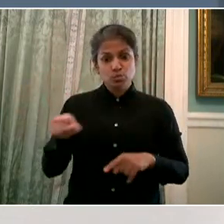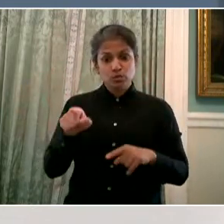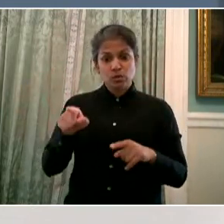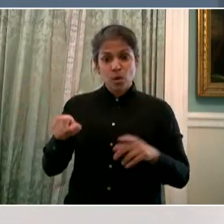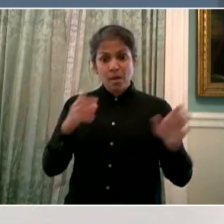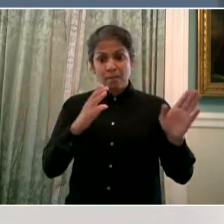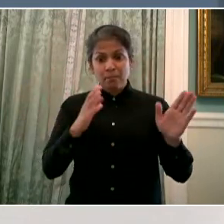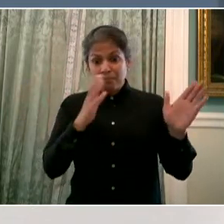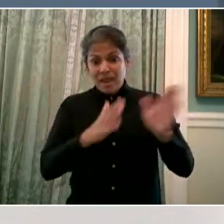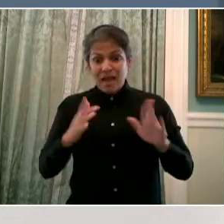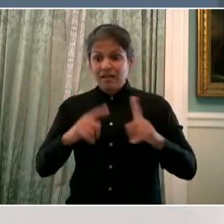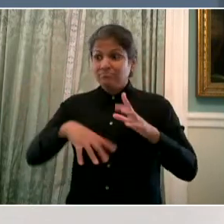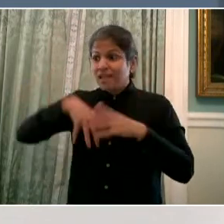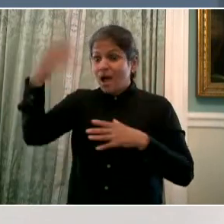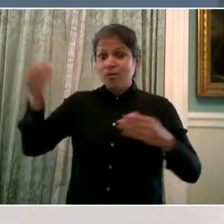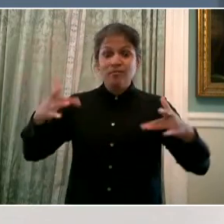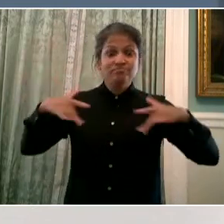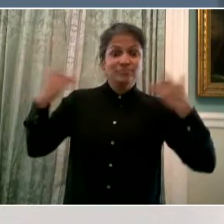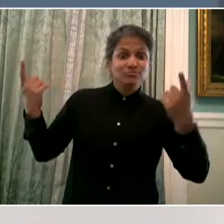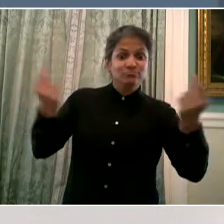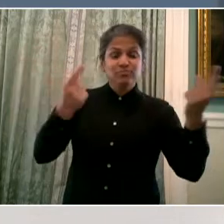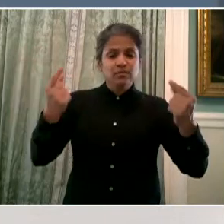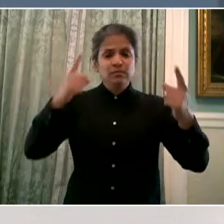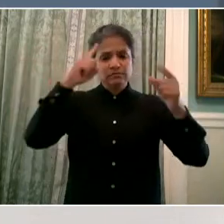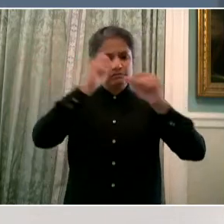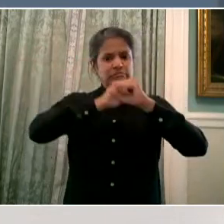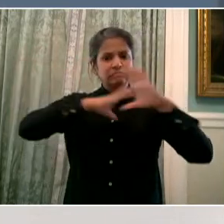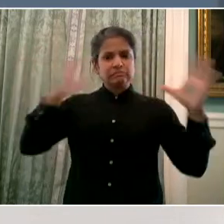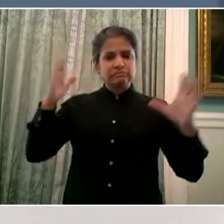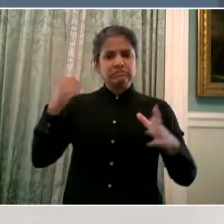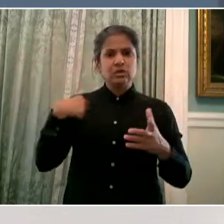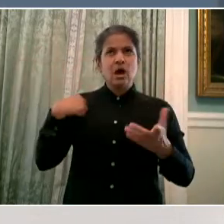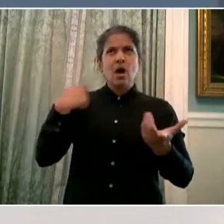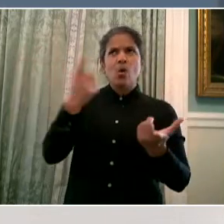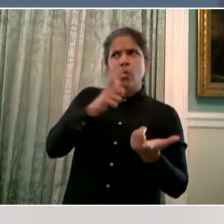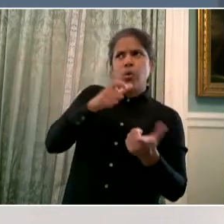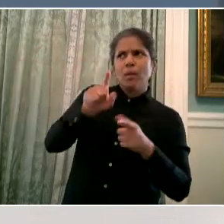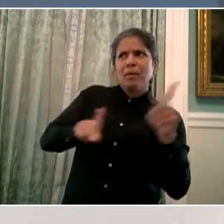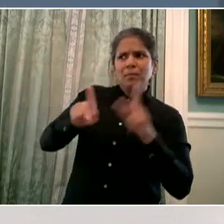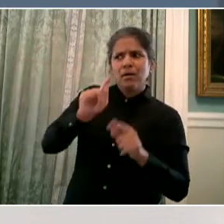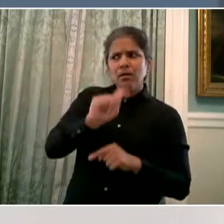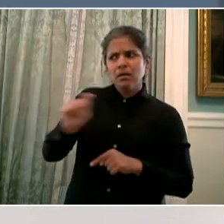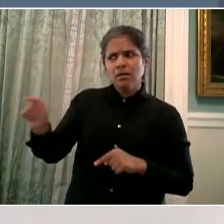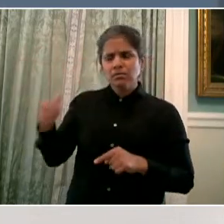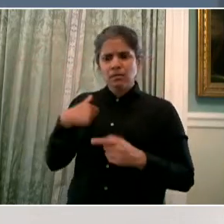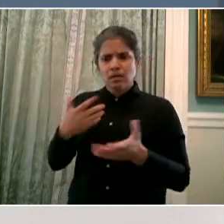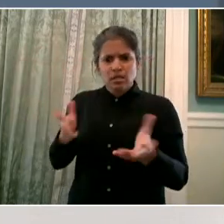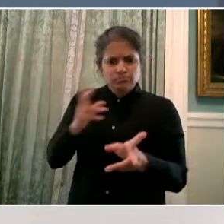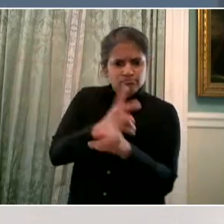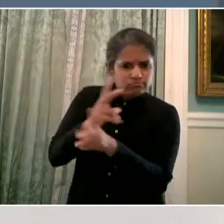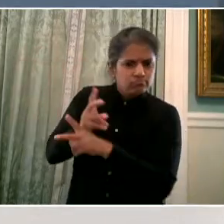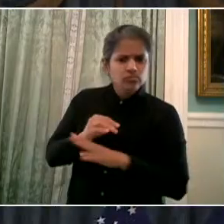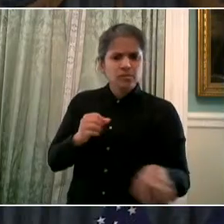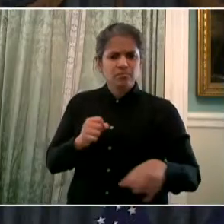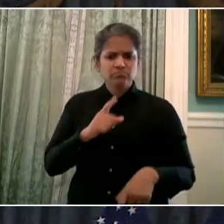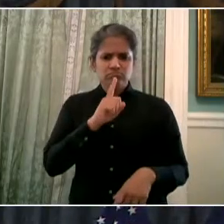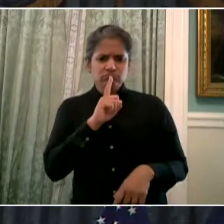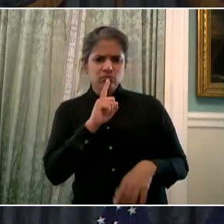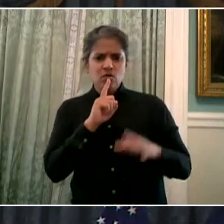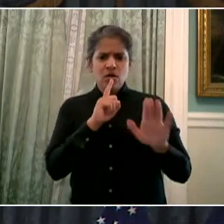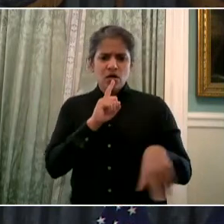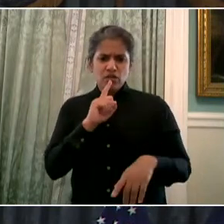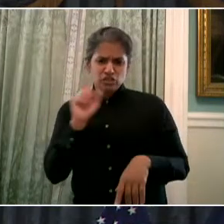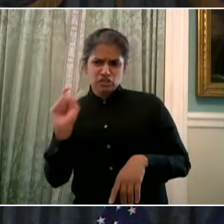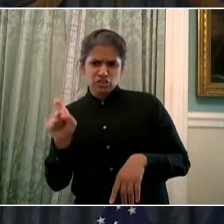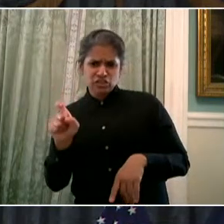elderly or primarily serving the disabled, think about whether you want to try to move that event indoors or postpone it